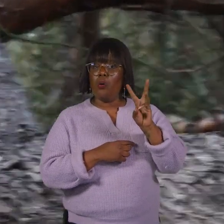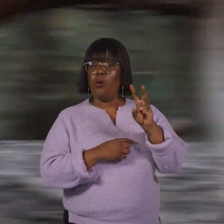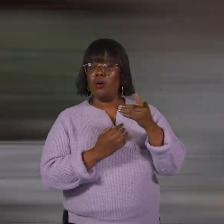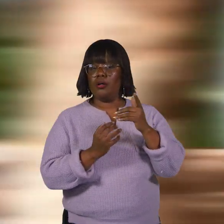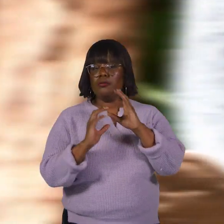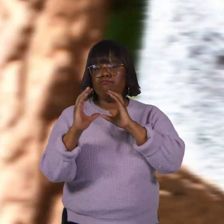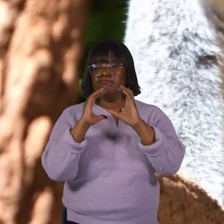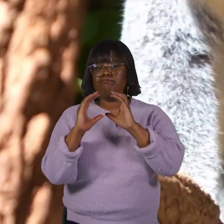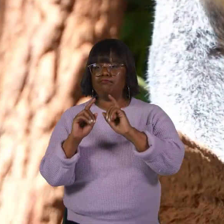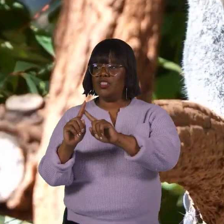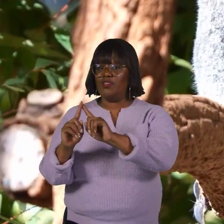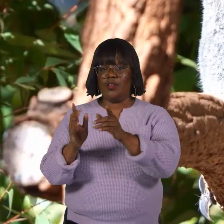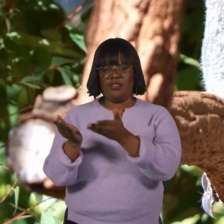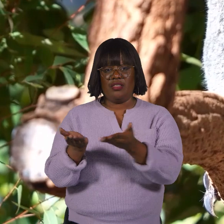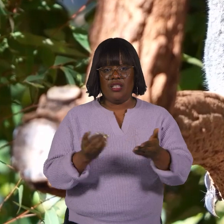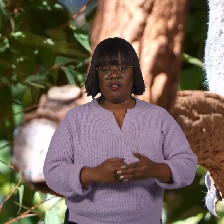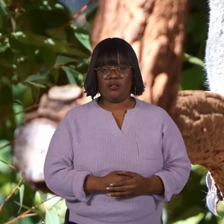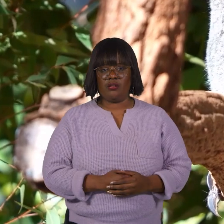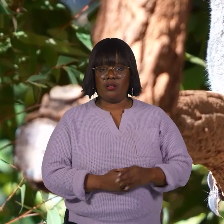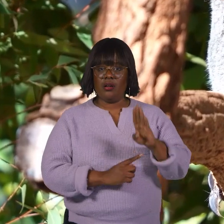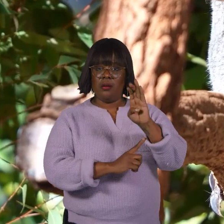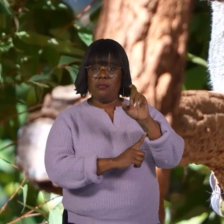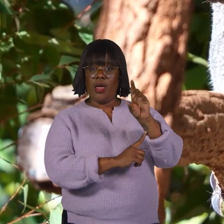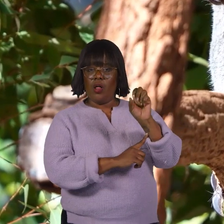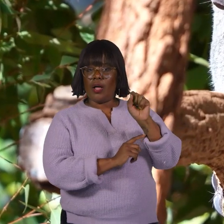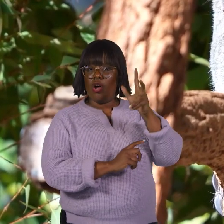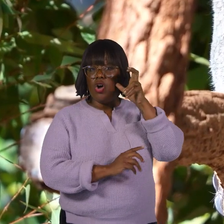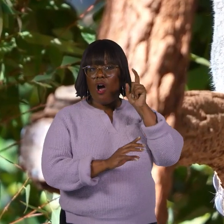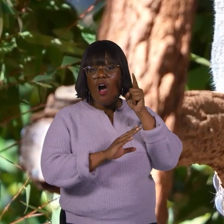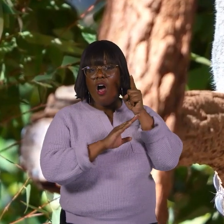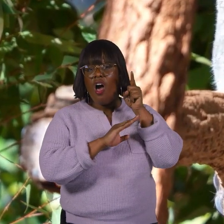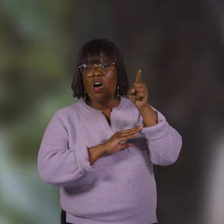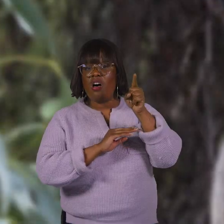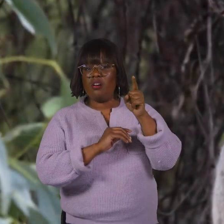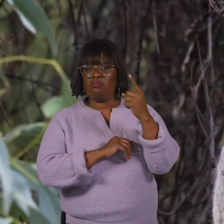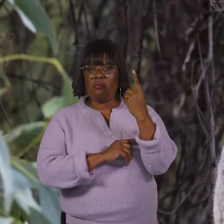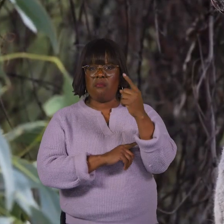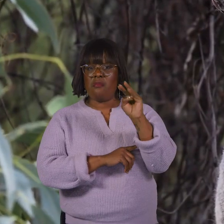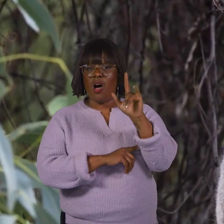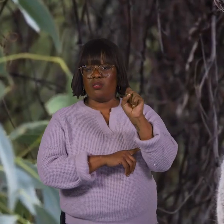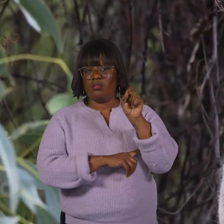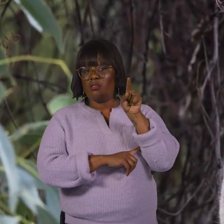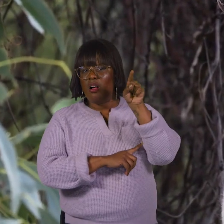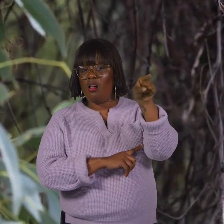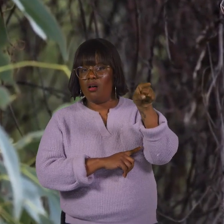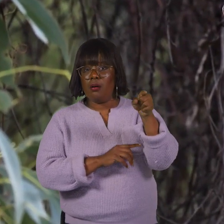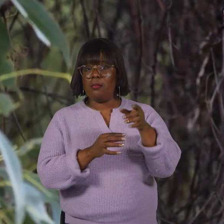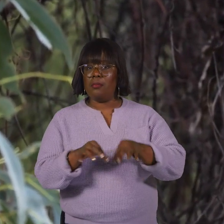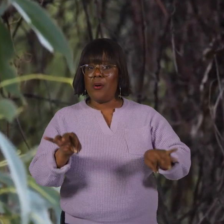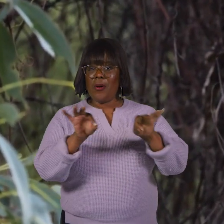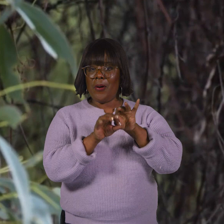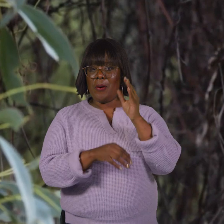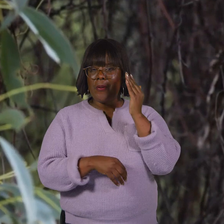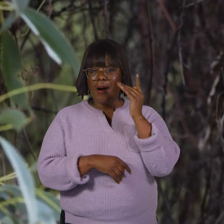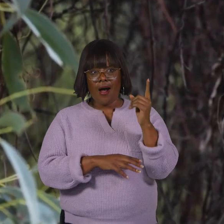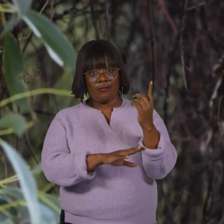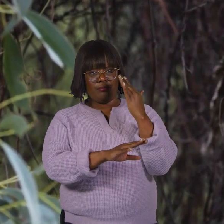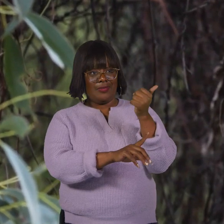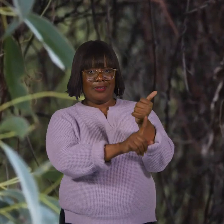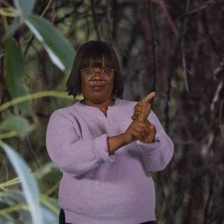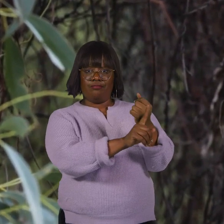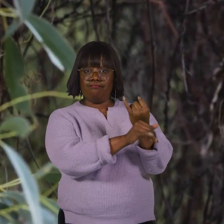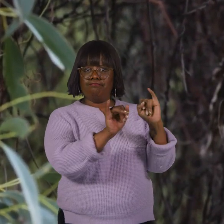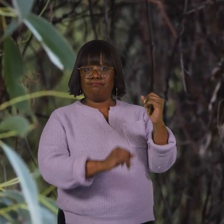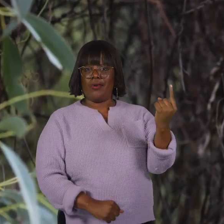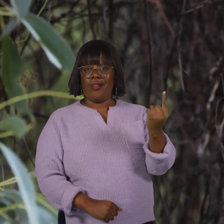things. Bellows can be heard from up to a mile away. This is important because they are solitary animals and